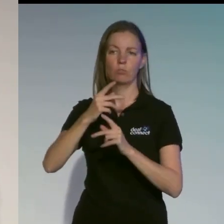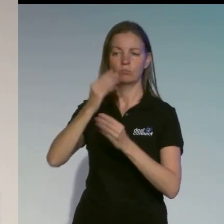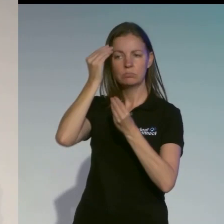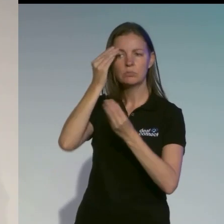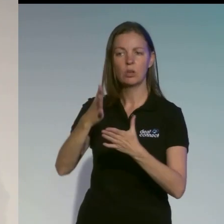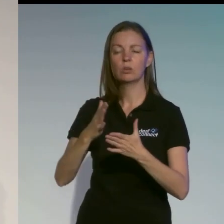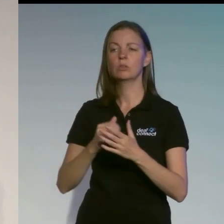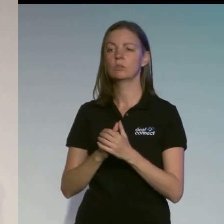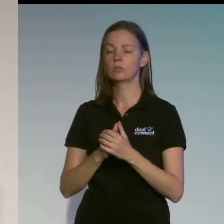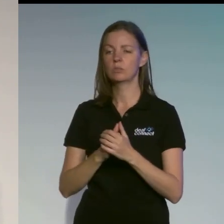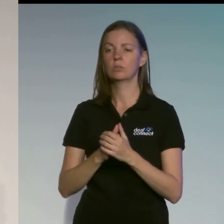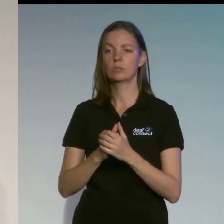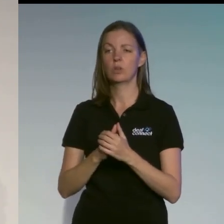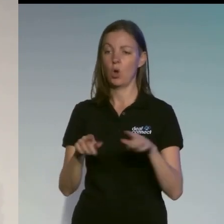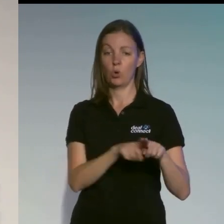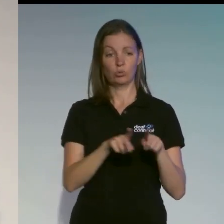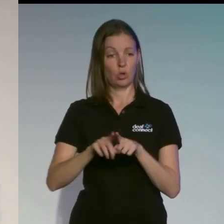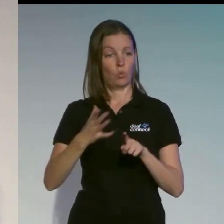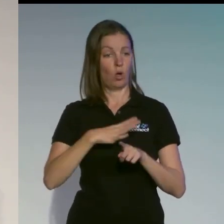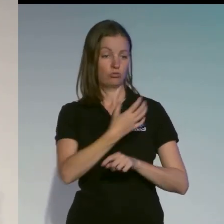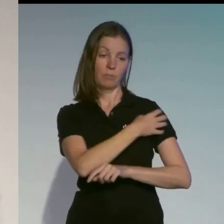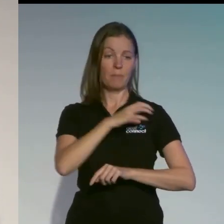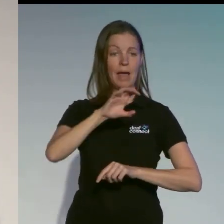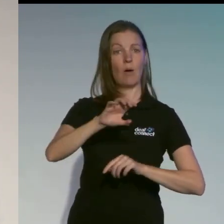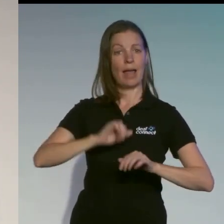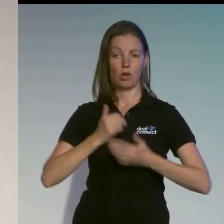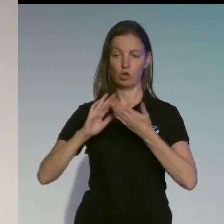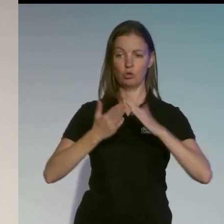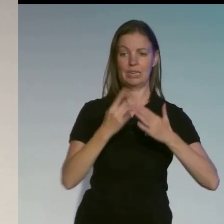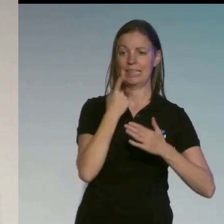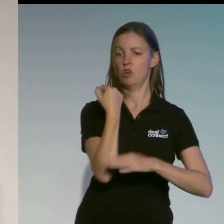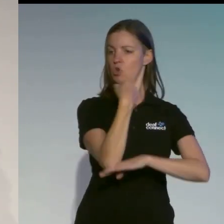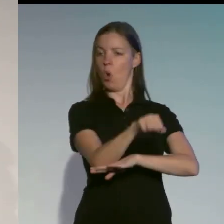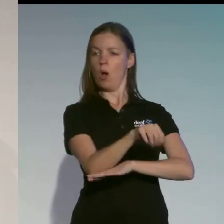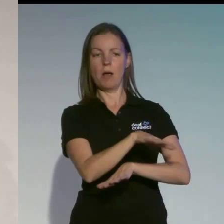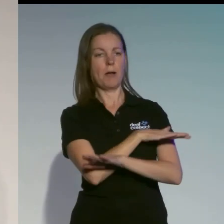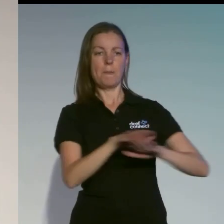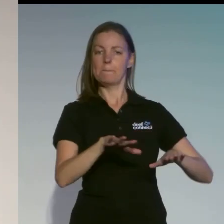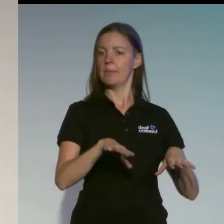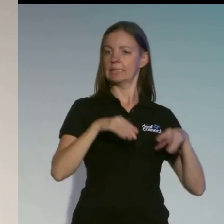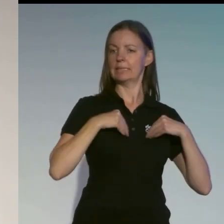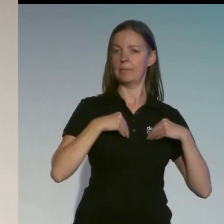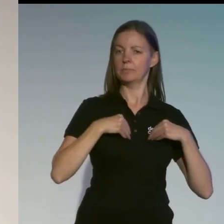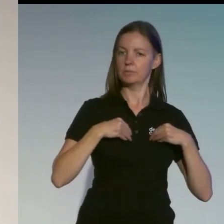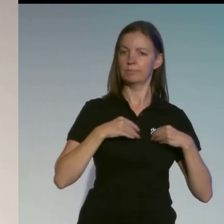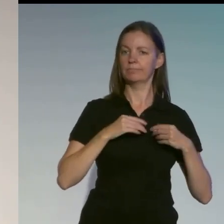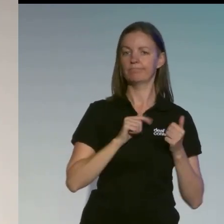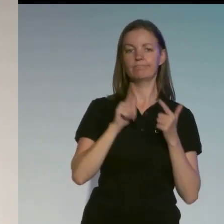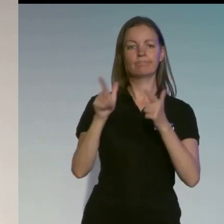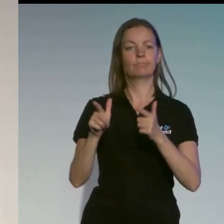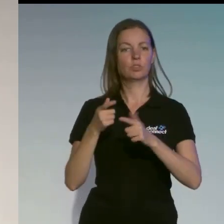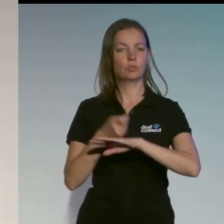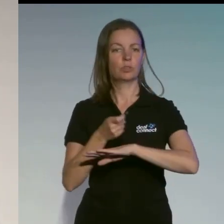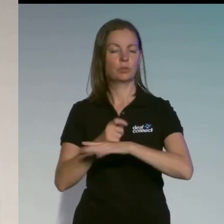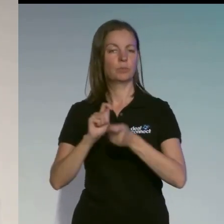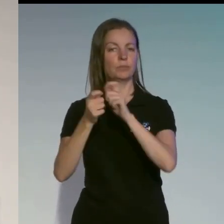like to empower our community to say no. So now more and more community members who